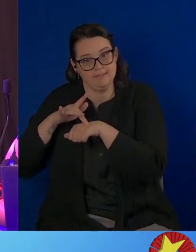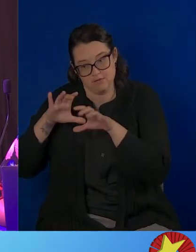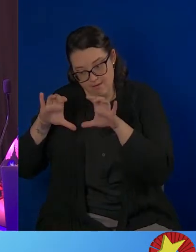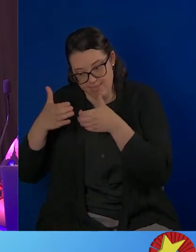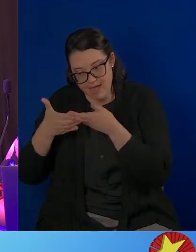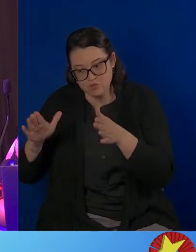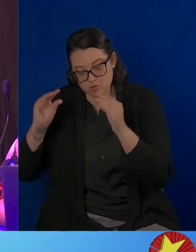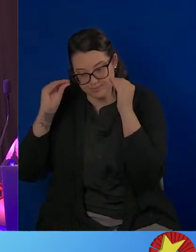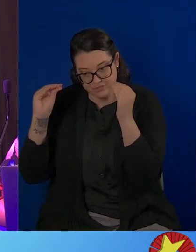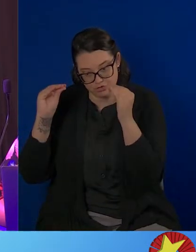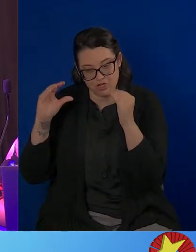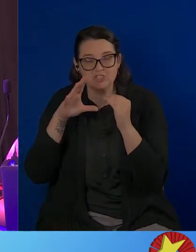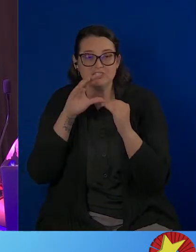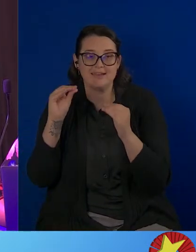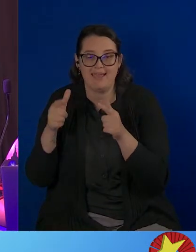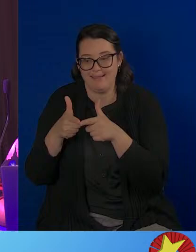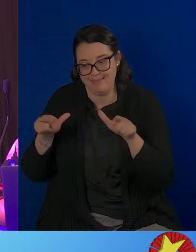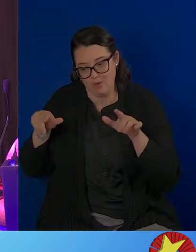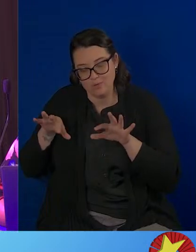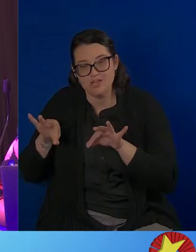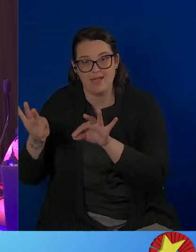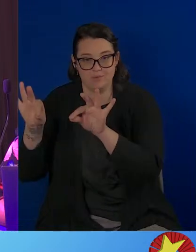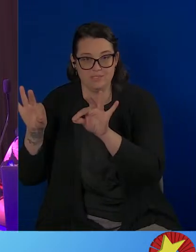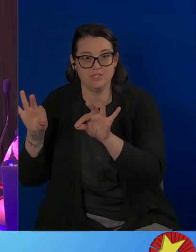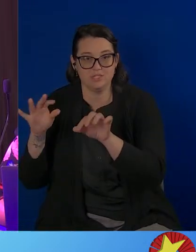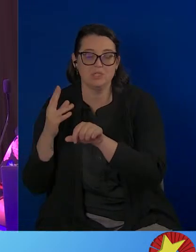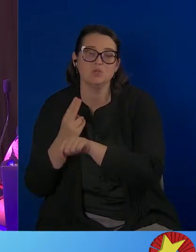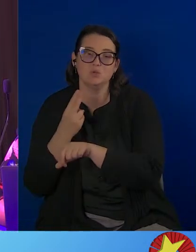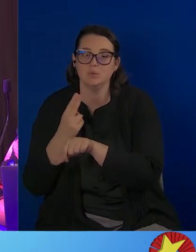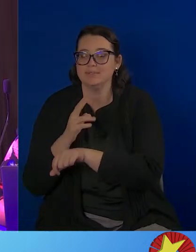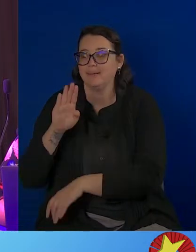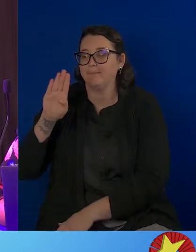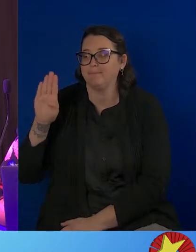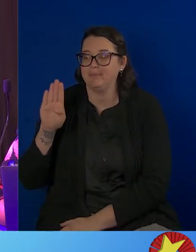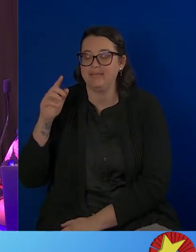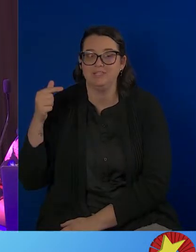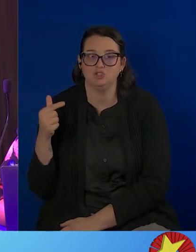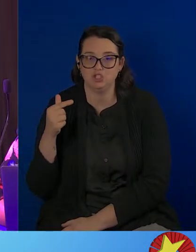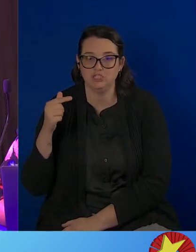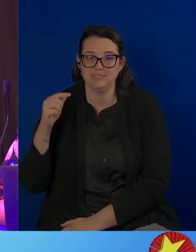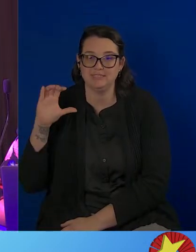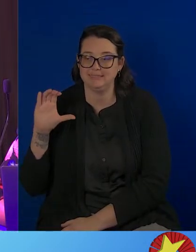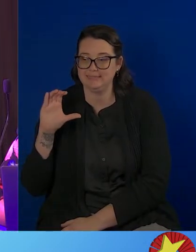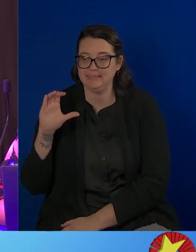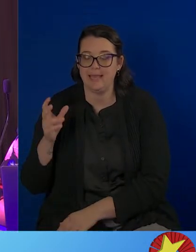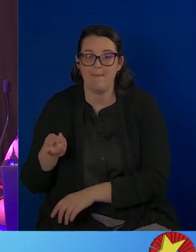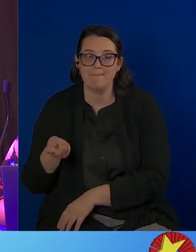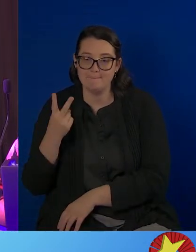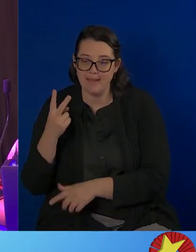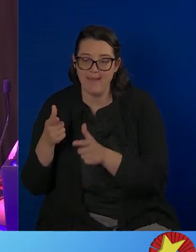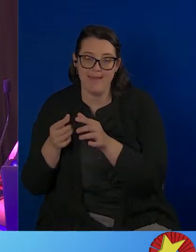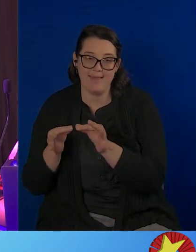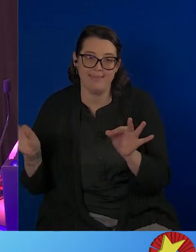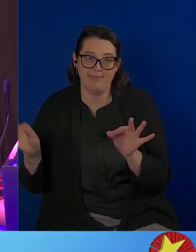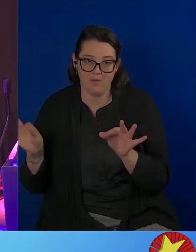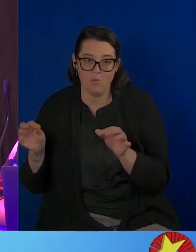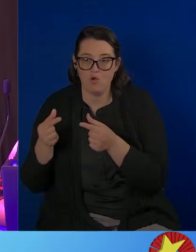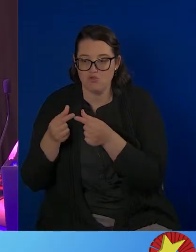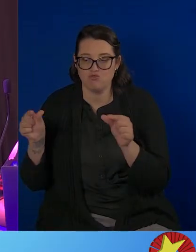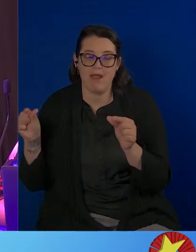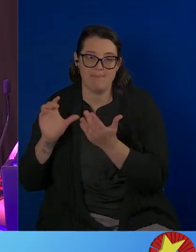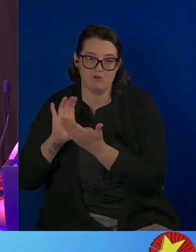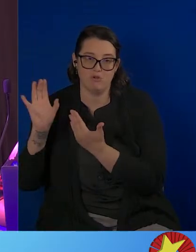language acquisition via the implementation of the bilingual grammar curriculum program, as well as the alignment